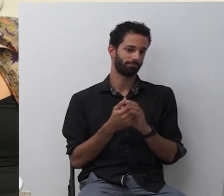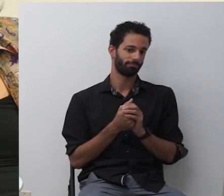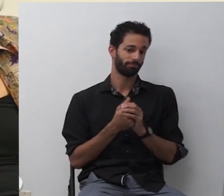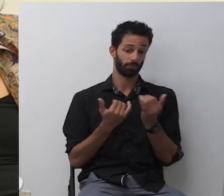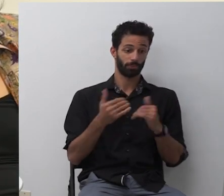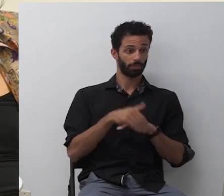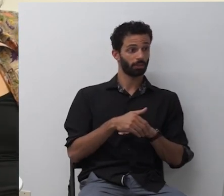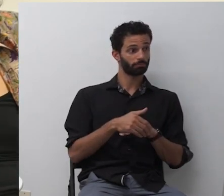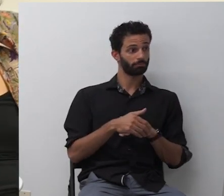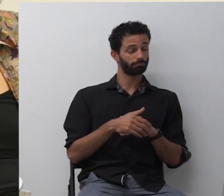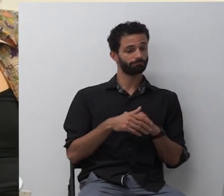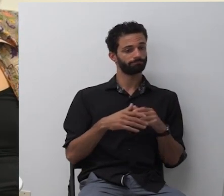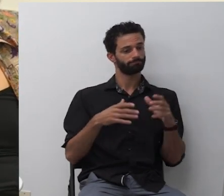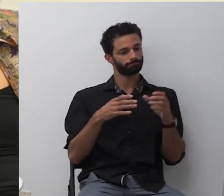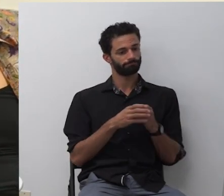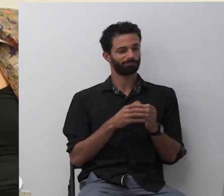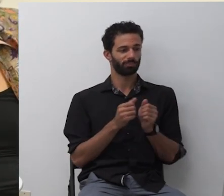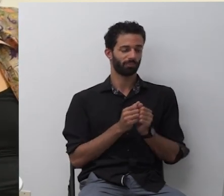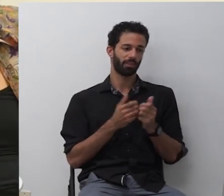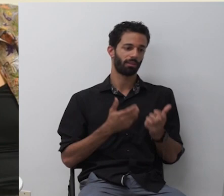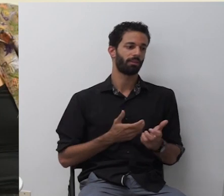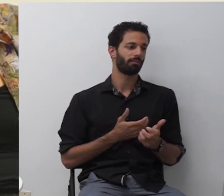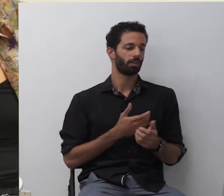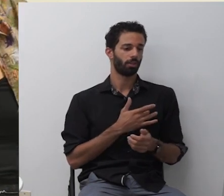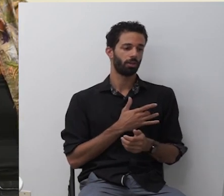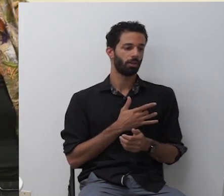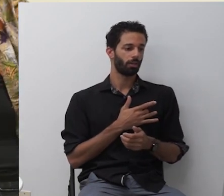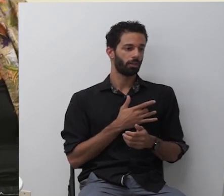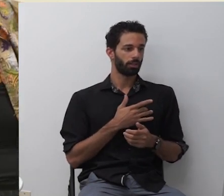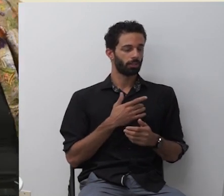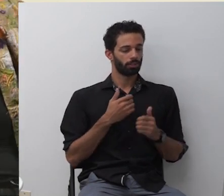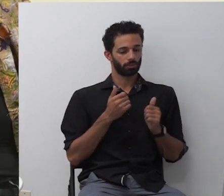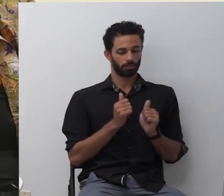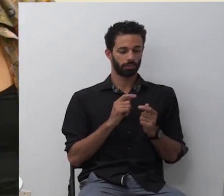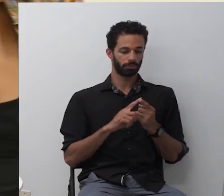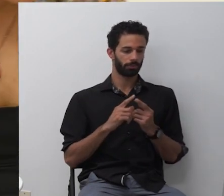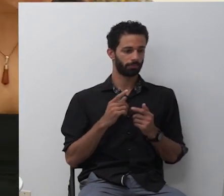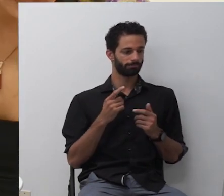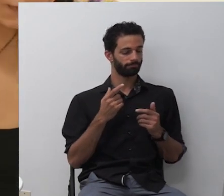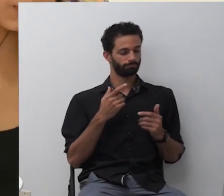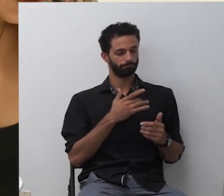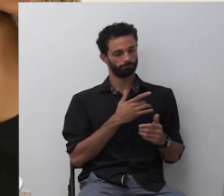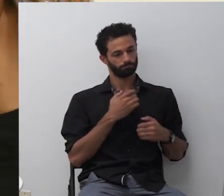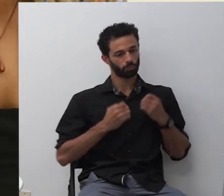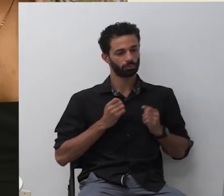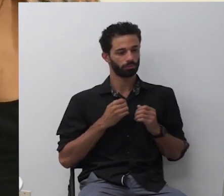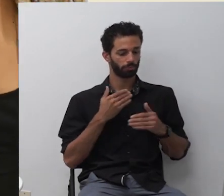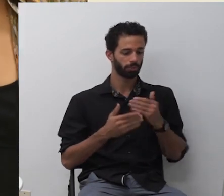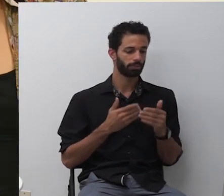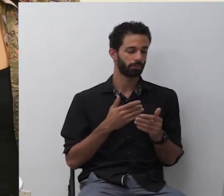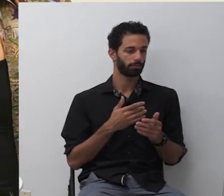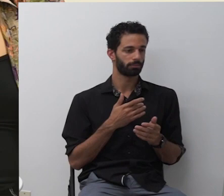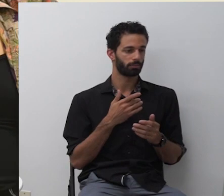Tonight we gather kind of with a heavy heart as we've been processing what's going on in Gaza and Israel, and as we kind of recognize